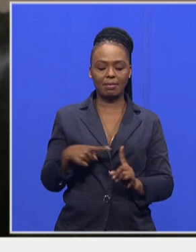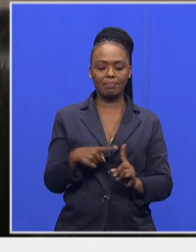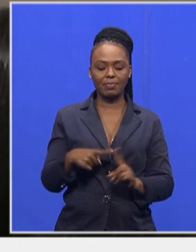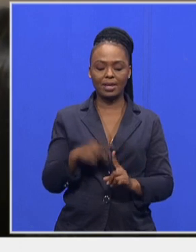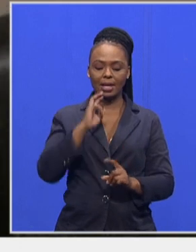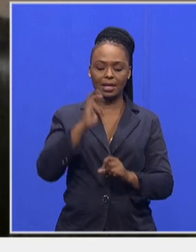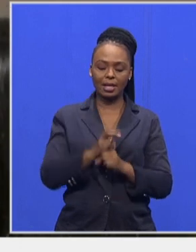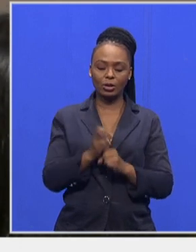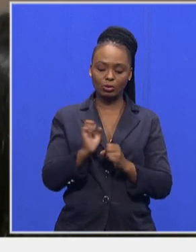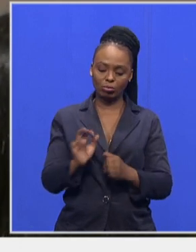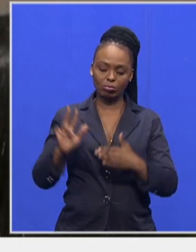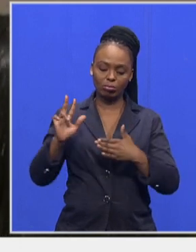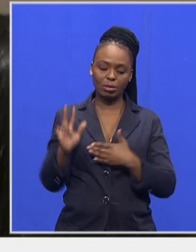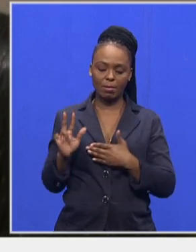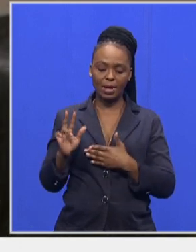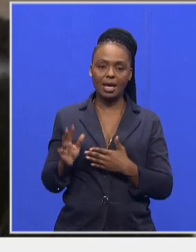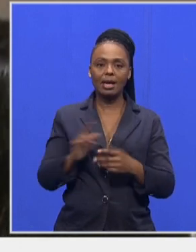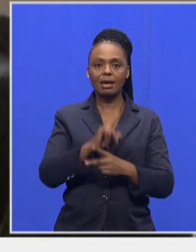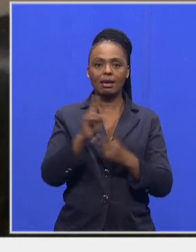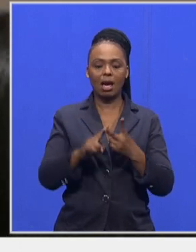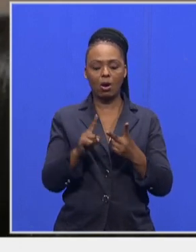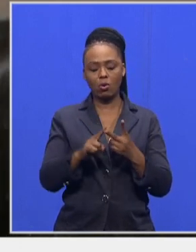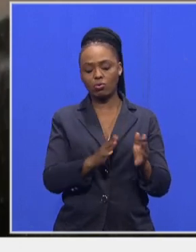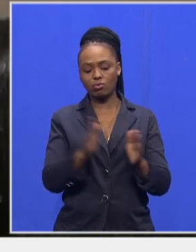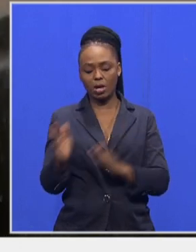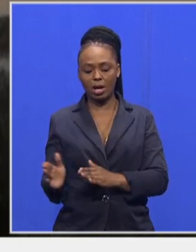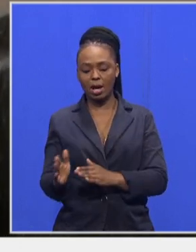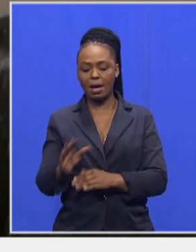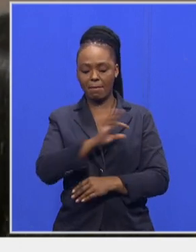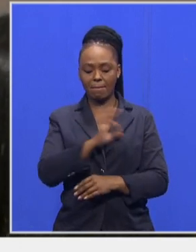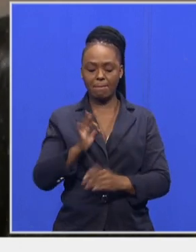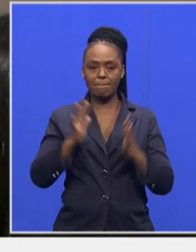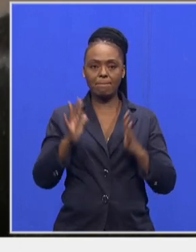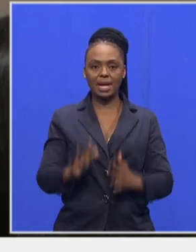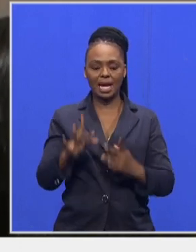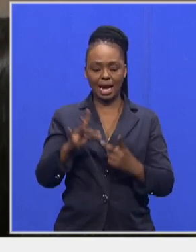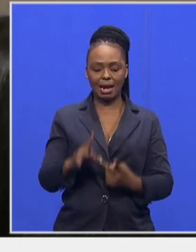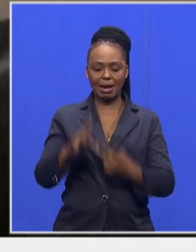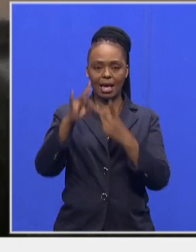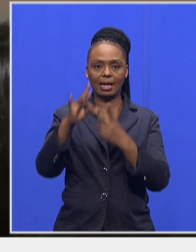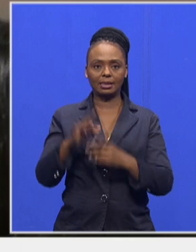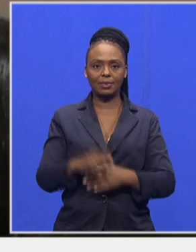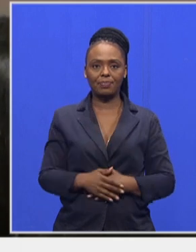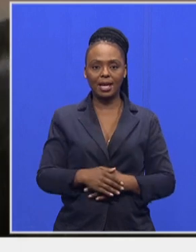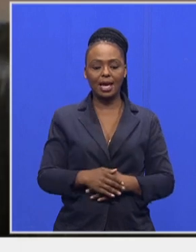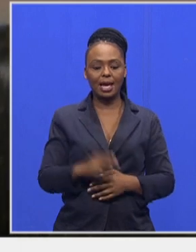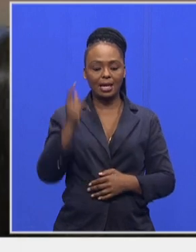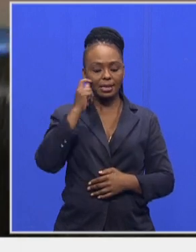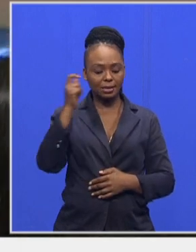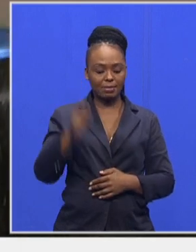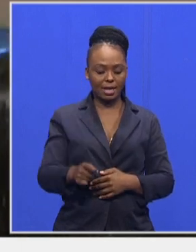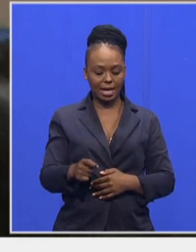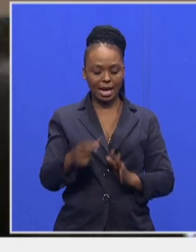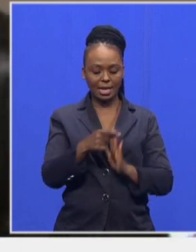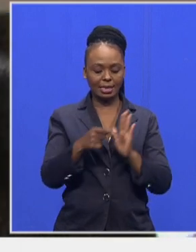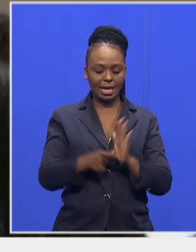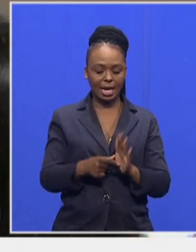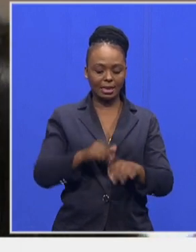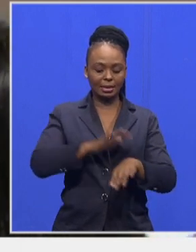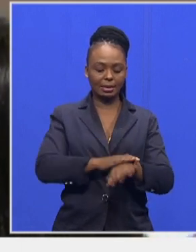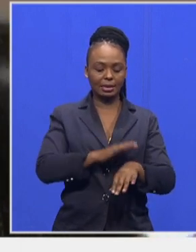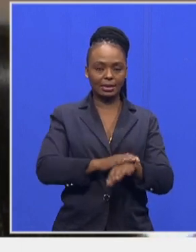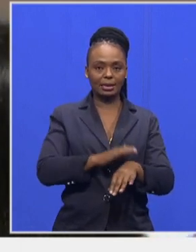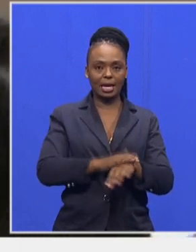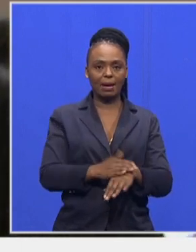way for the mayor to be elected. The speaker would then determine a date and time within the bounds